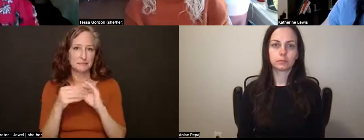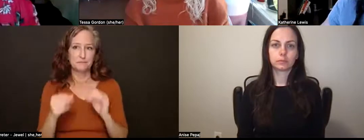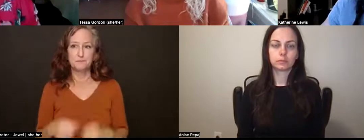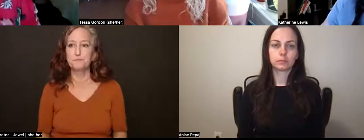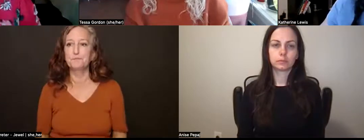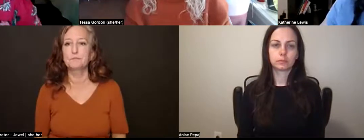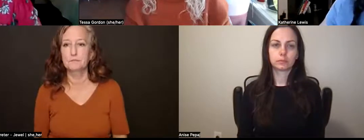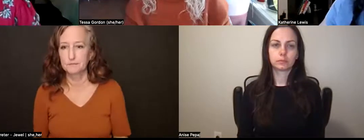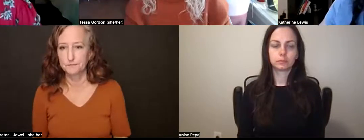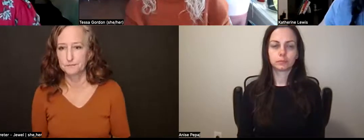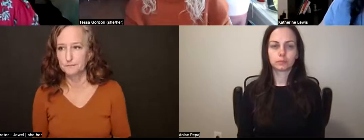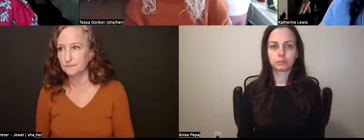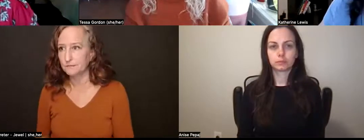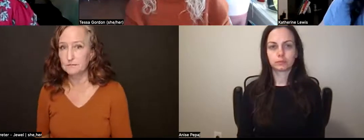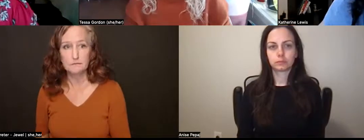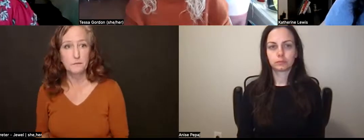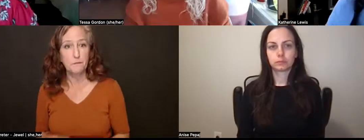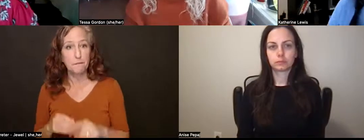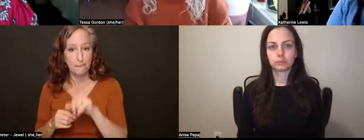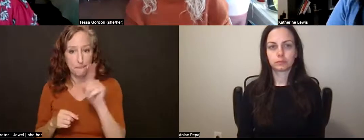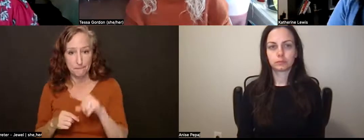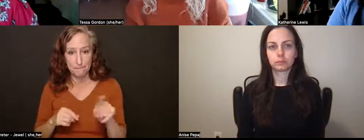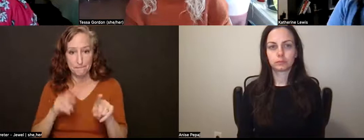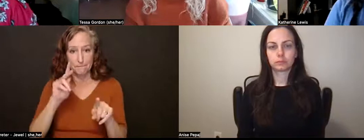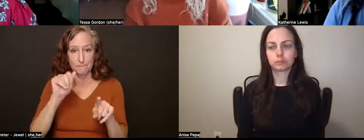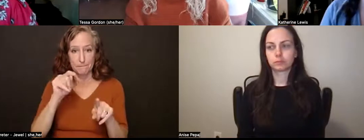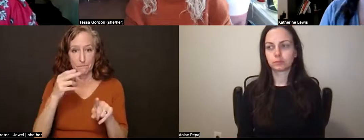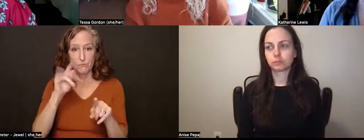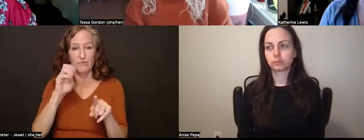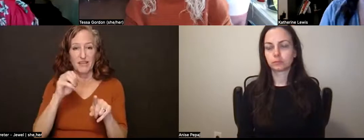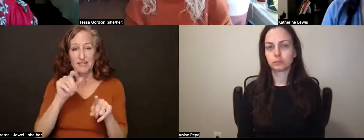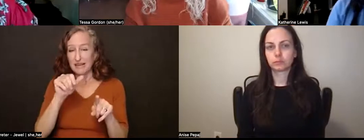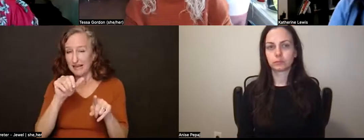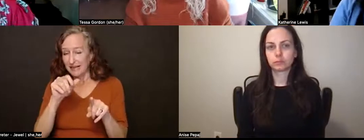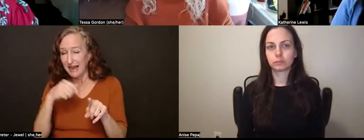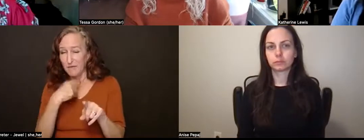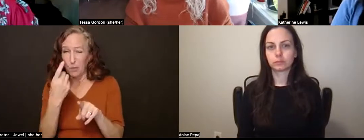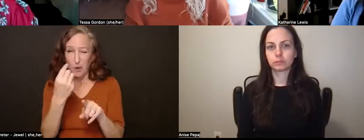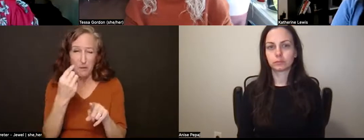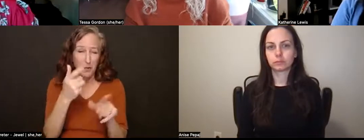Are there any others who would like to answer this question? I'd like to get to one more question very